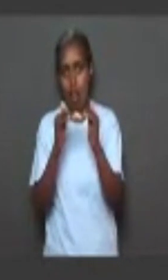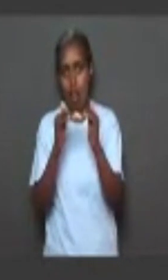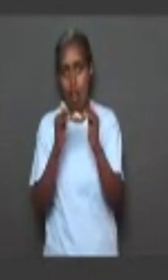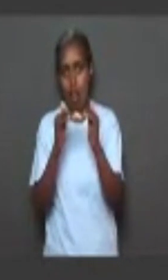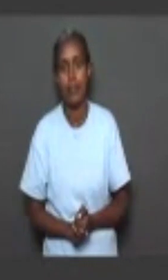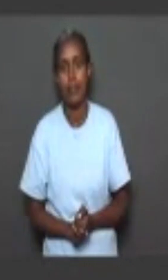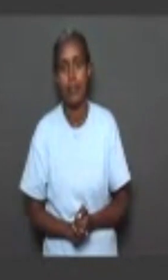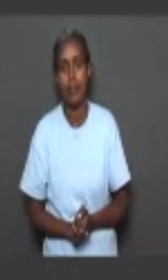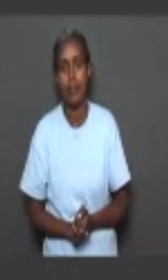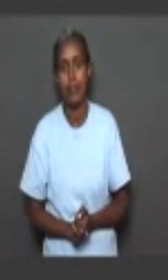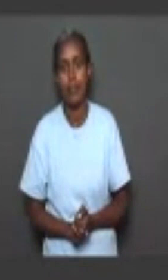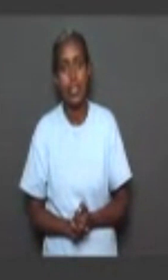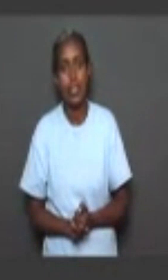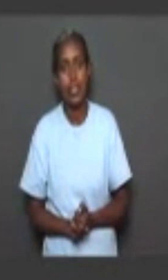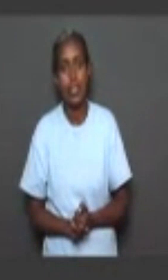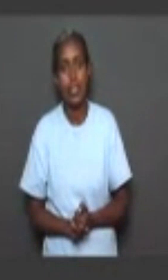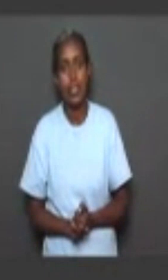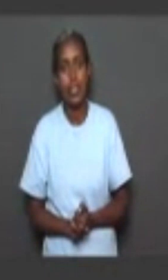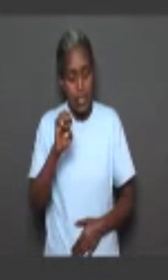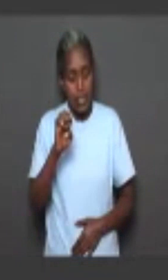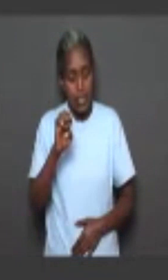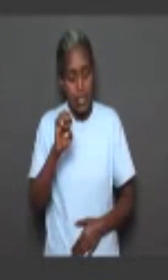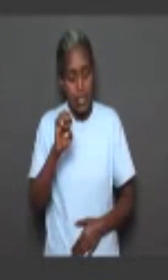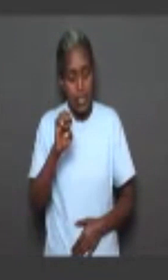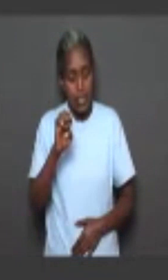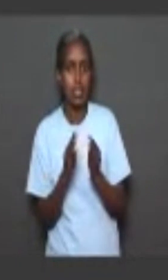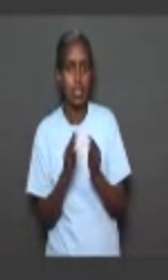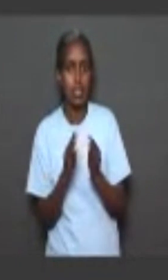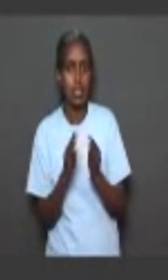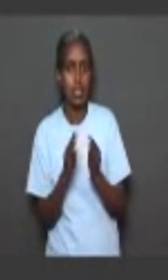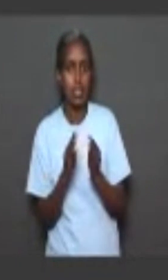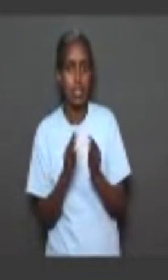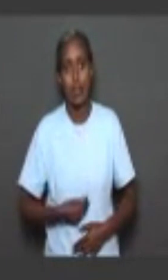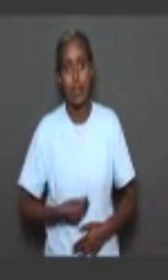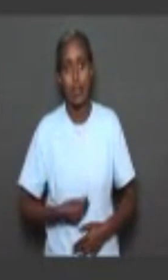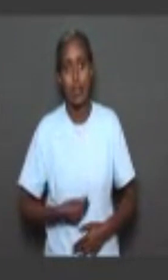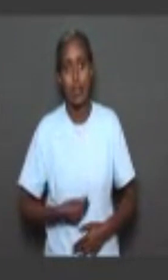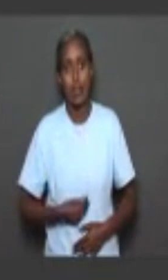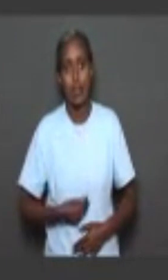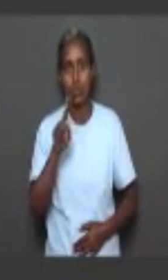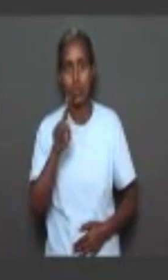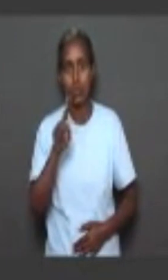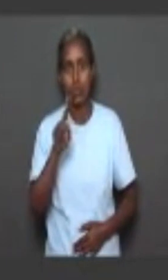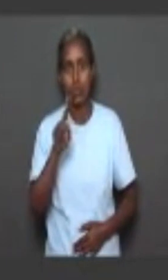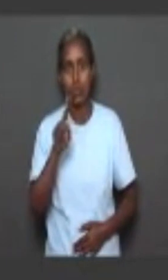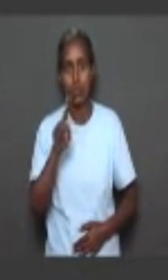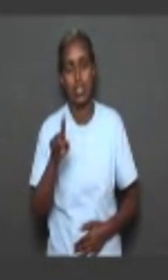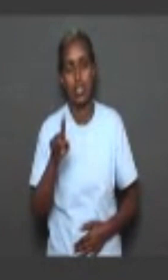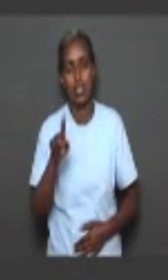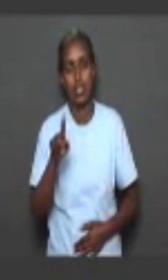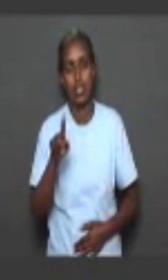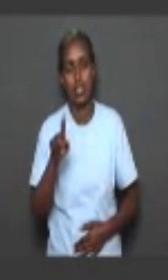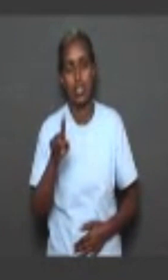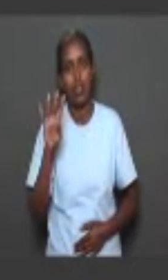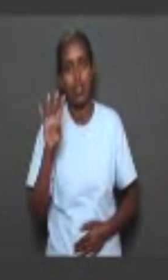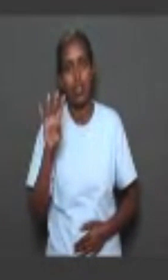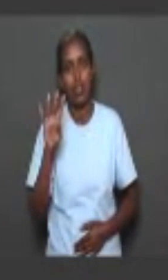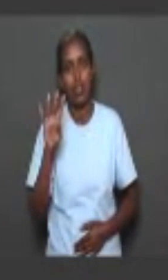Let E be the set of elements 2, 3, and 4.